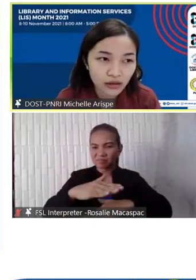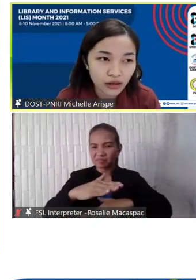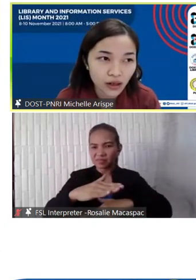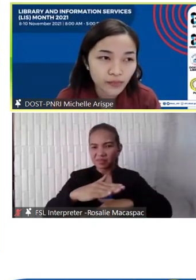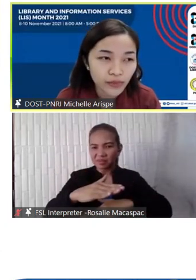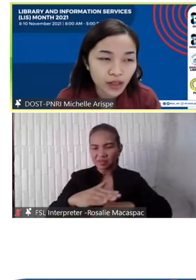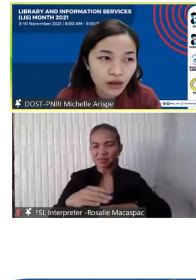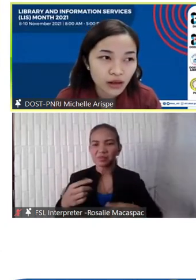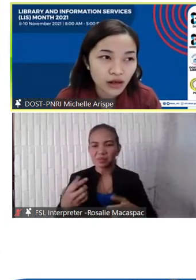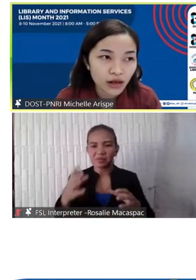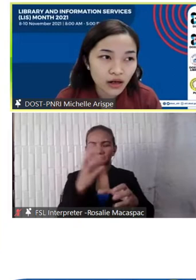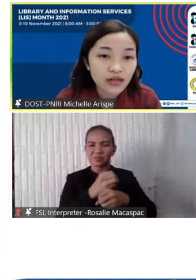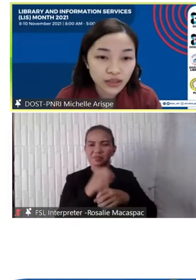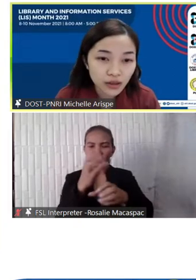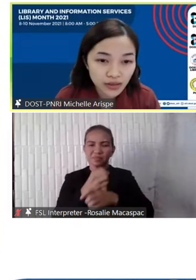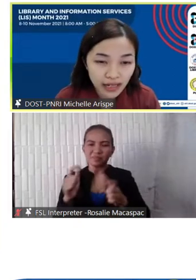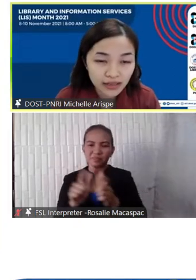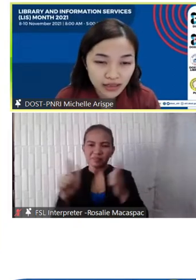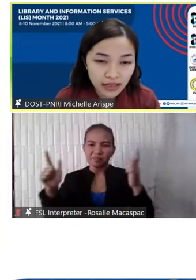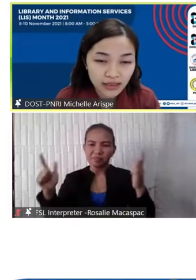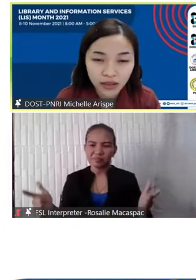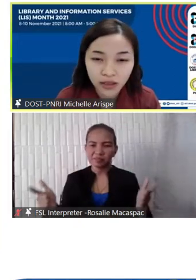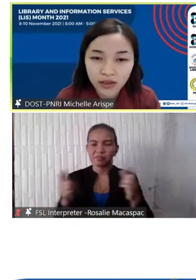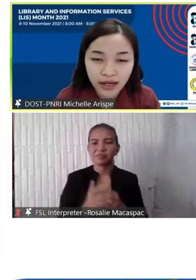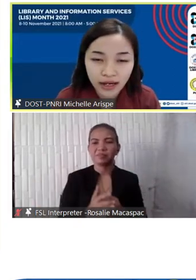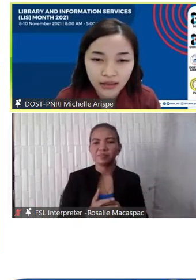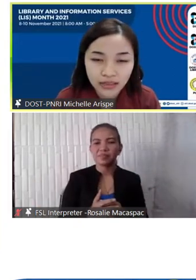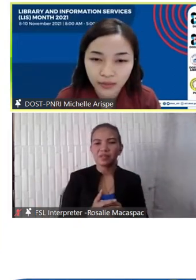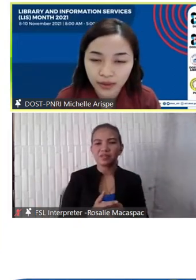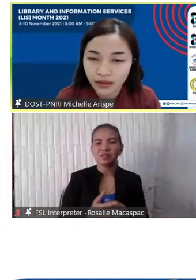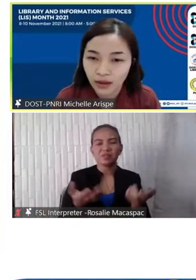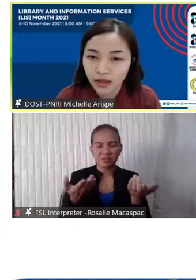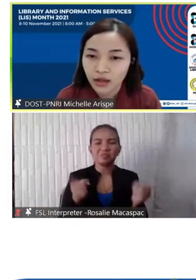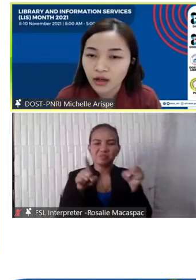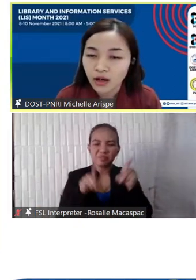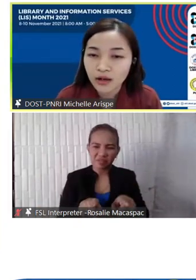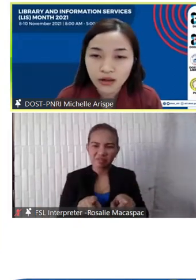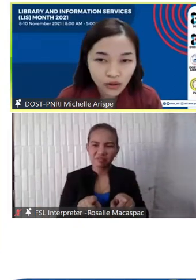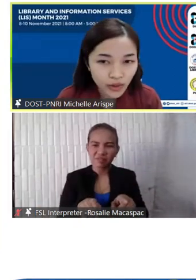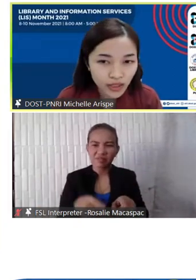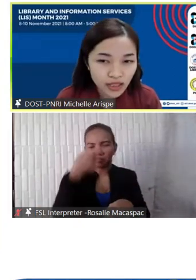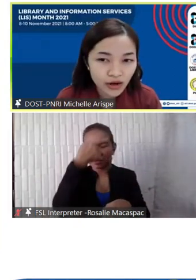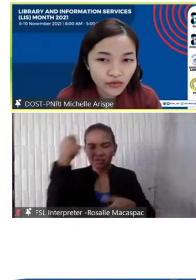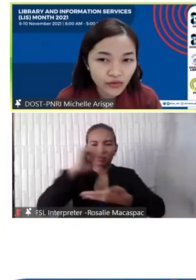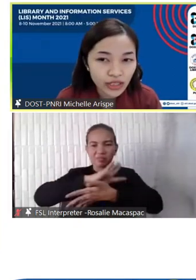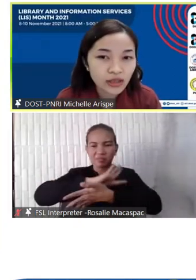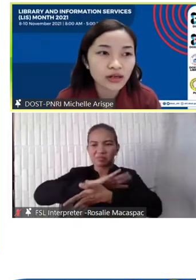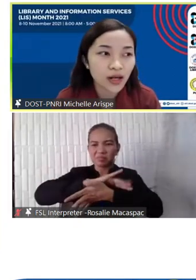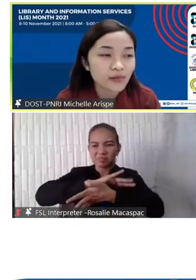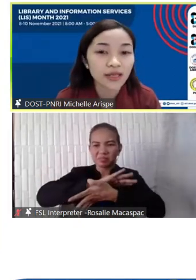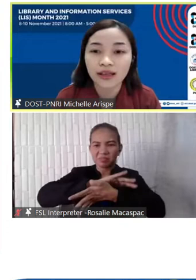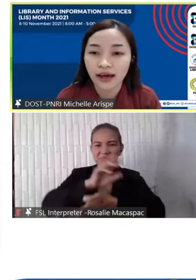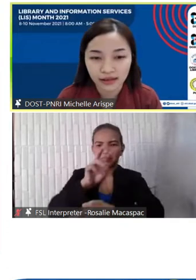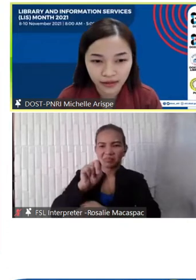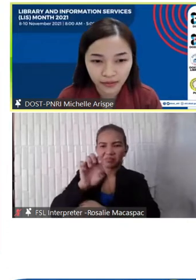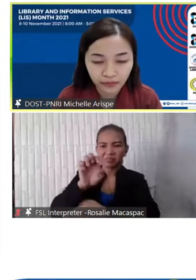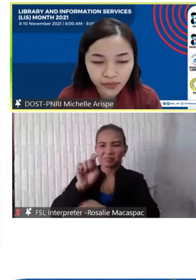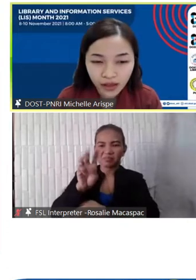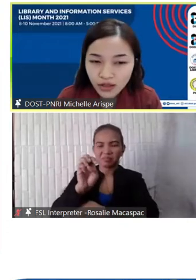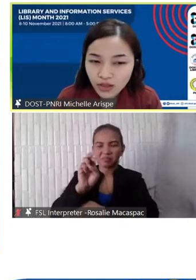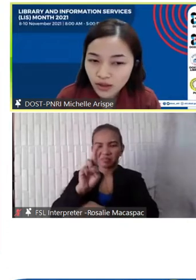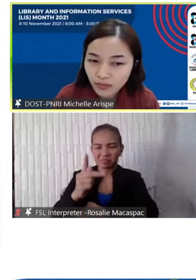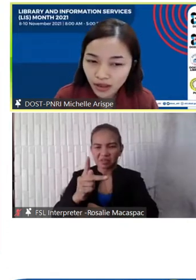collections and ang circumstances natin ngayon dahil sa pandemic, our networks have really come in